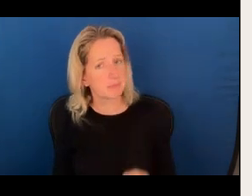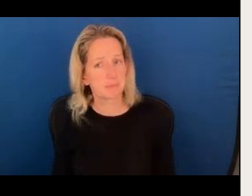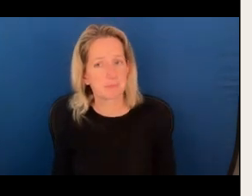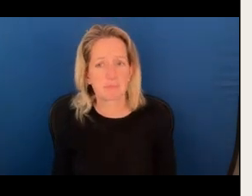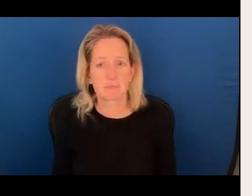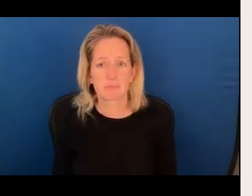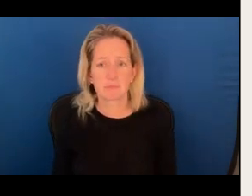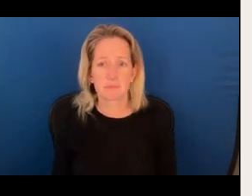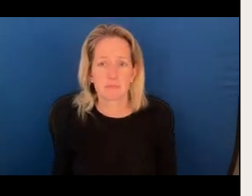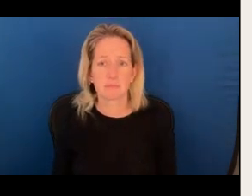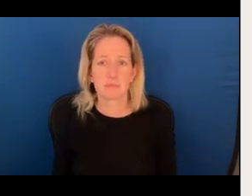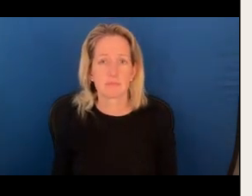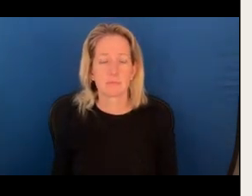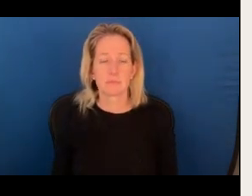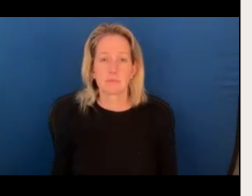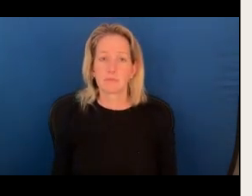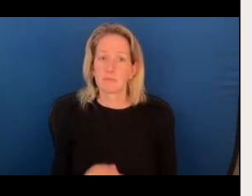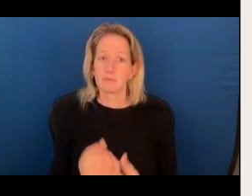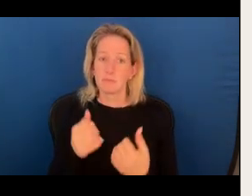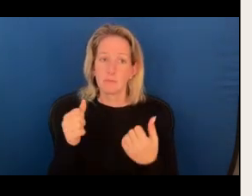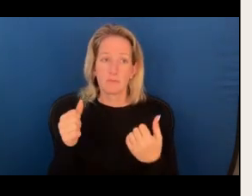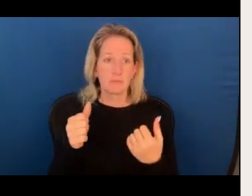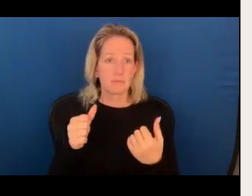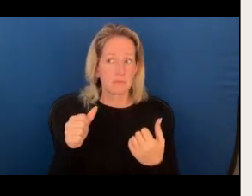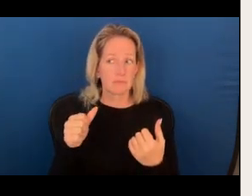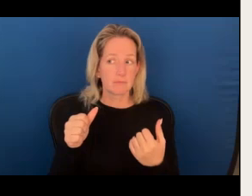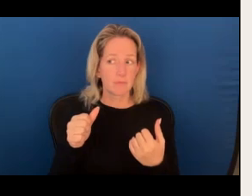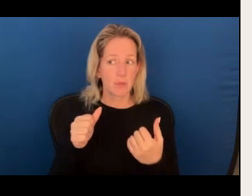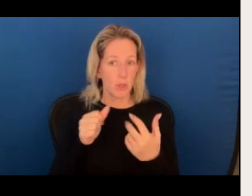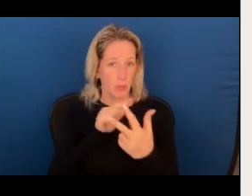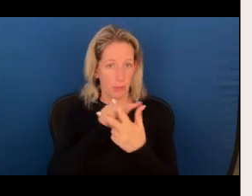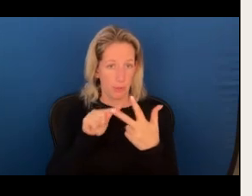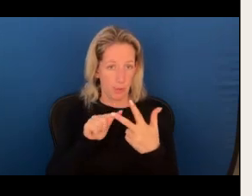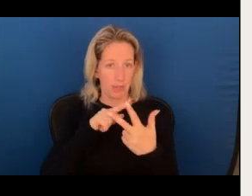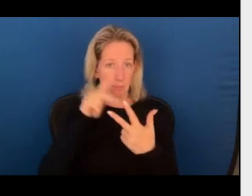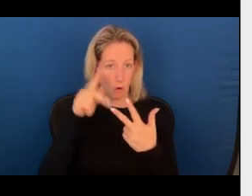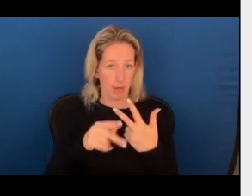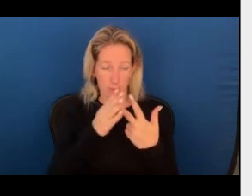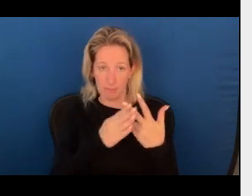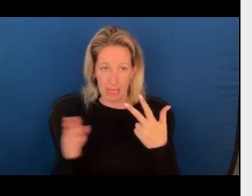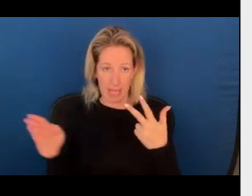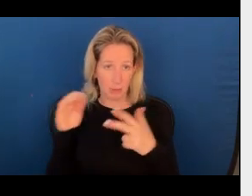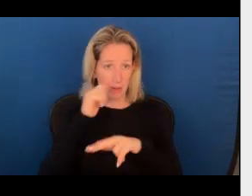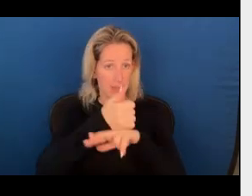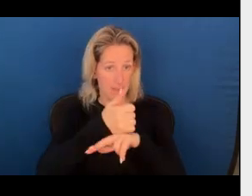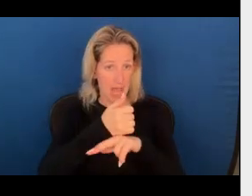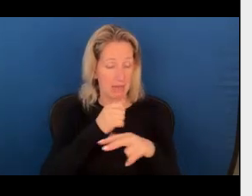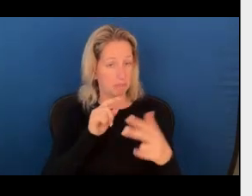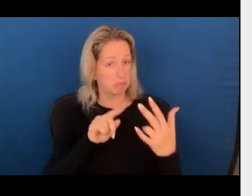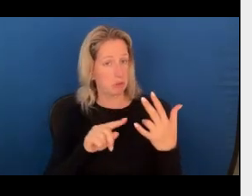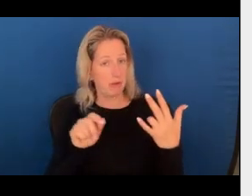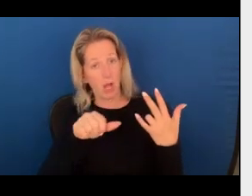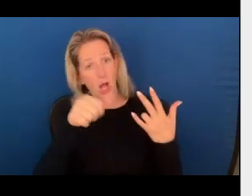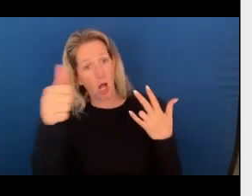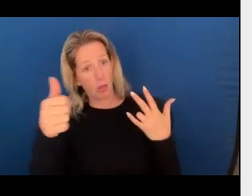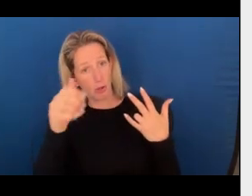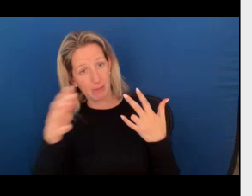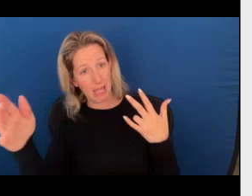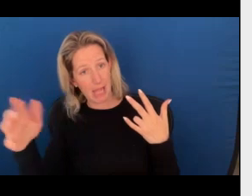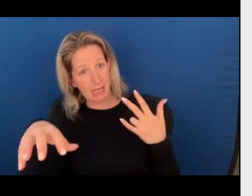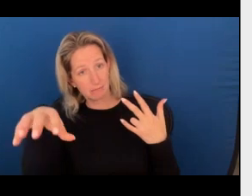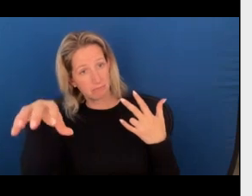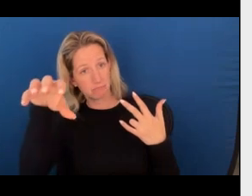Are there any other programs aside from the three that you're planning to implement? Do you have any plans for any other programs aside from Adopt a Pond or Adopt a